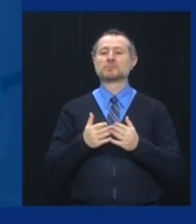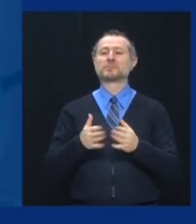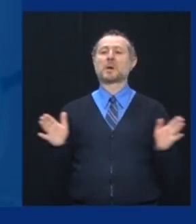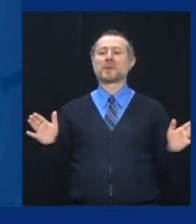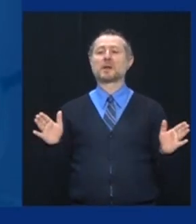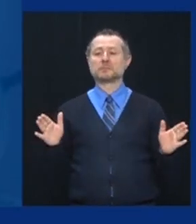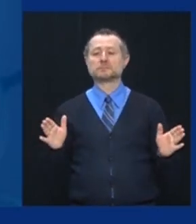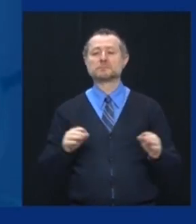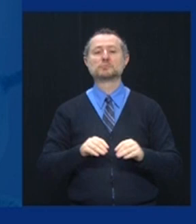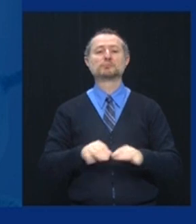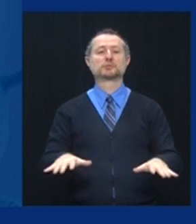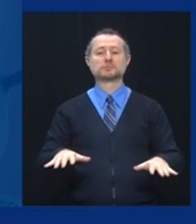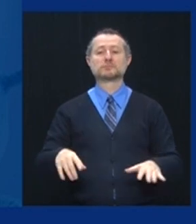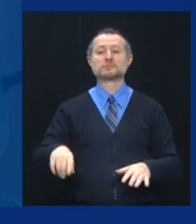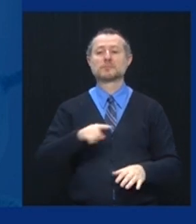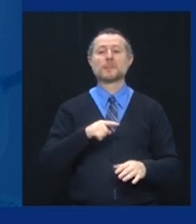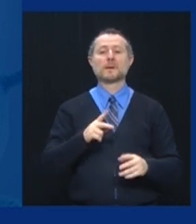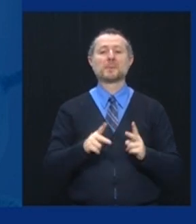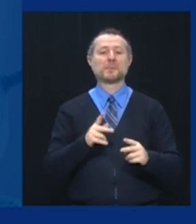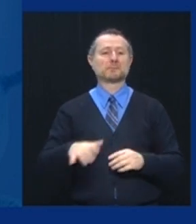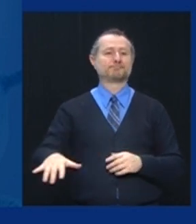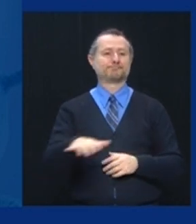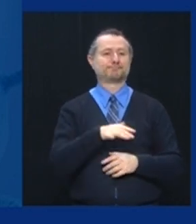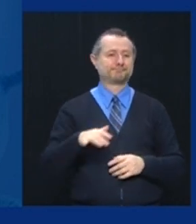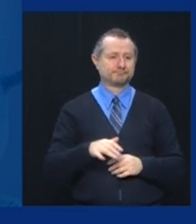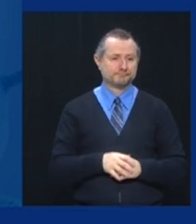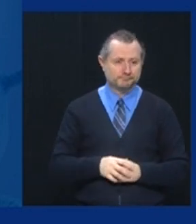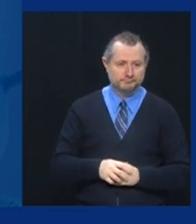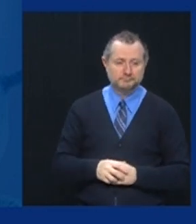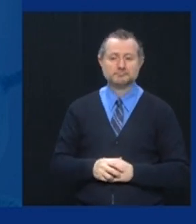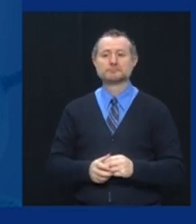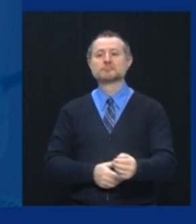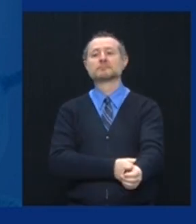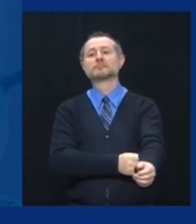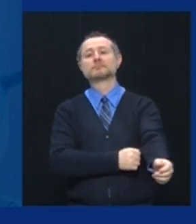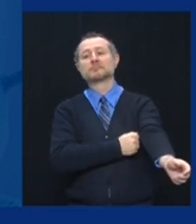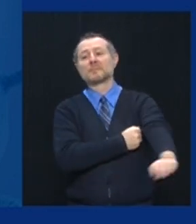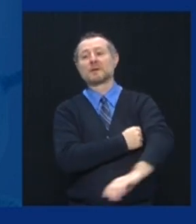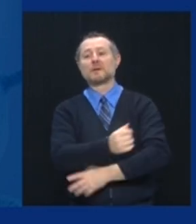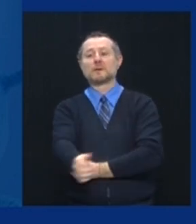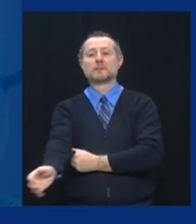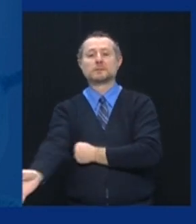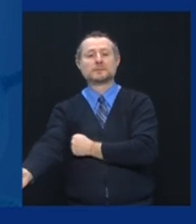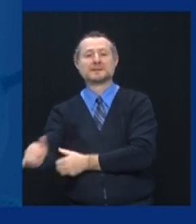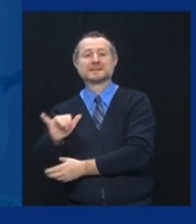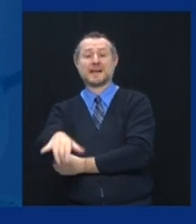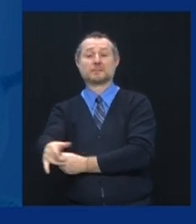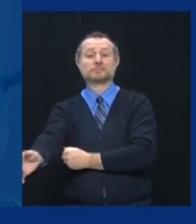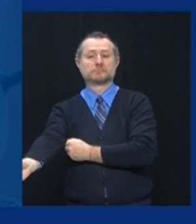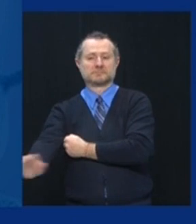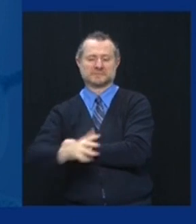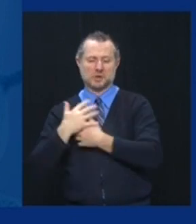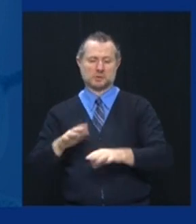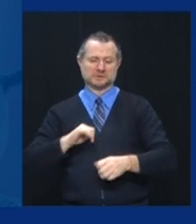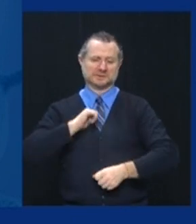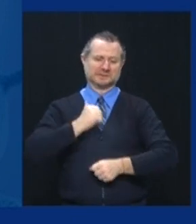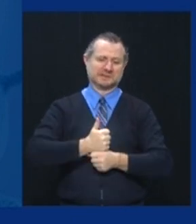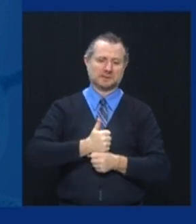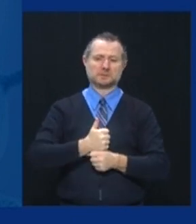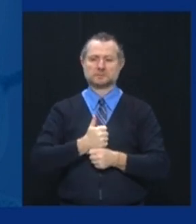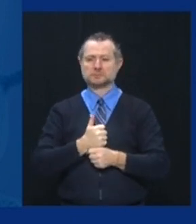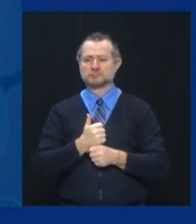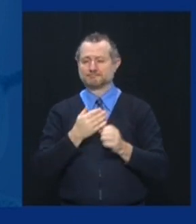in the general public. And that is already underway. We have